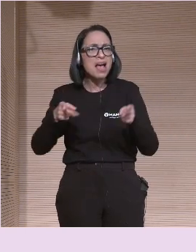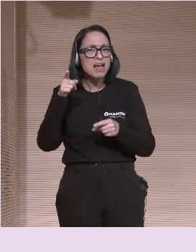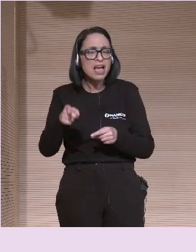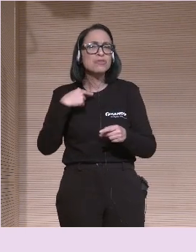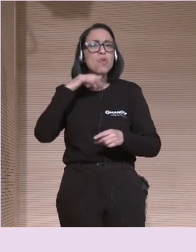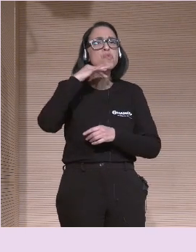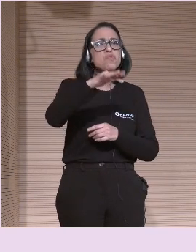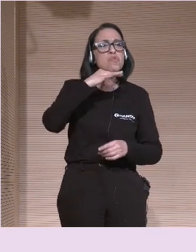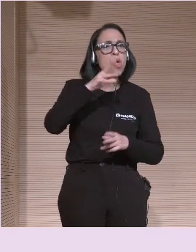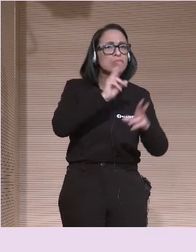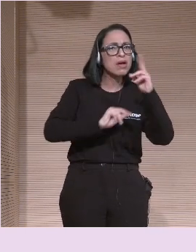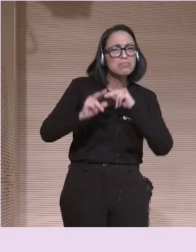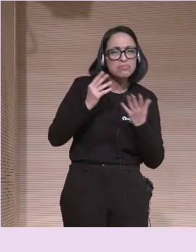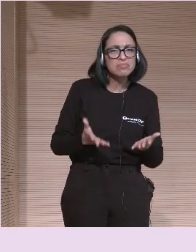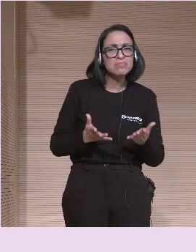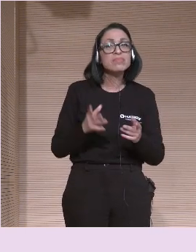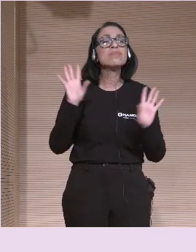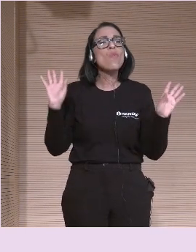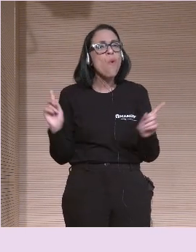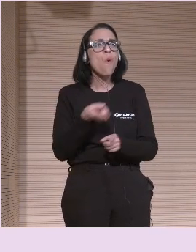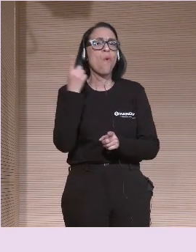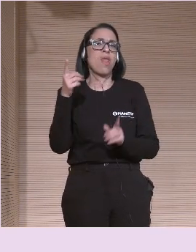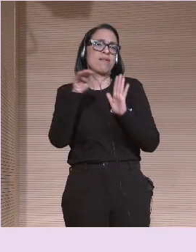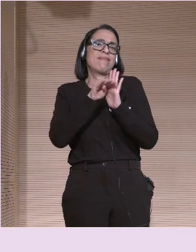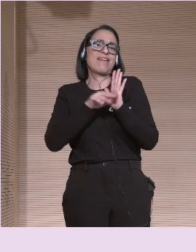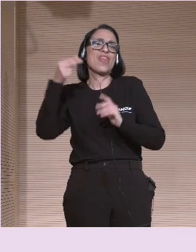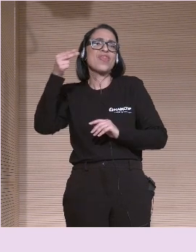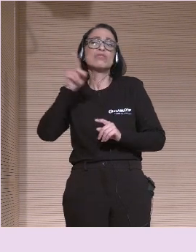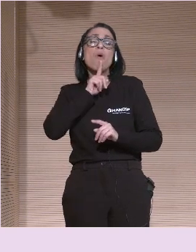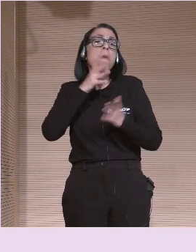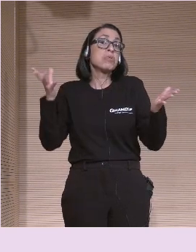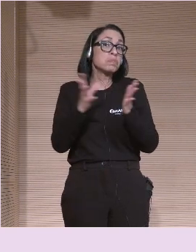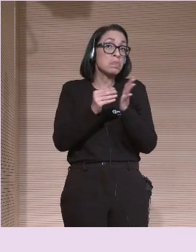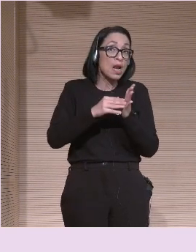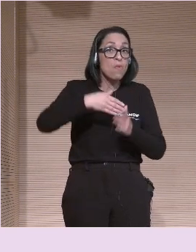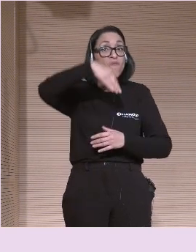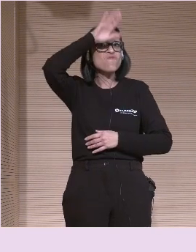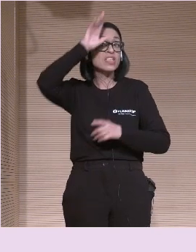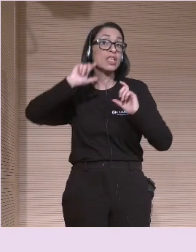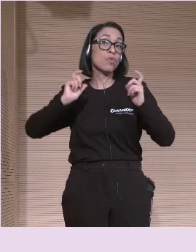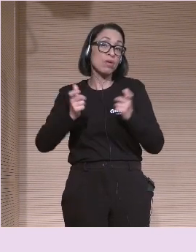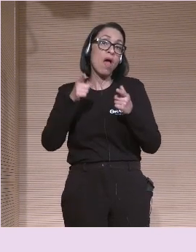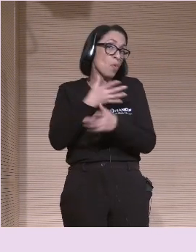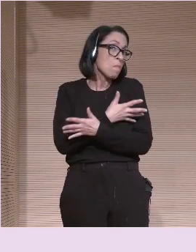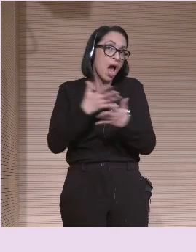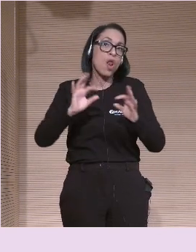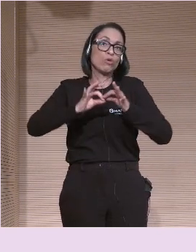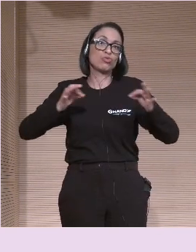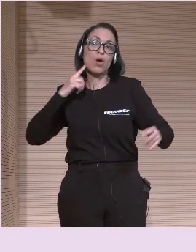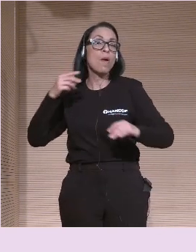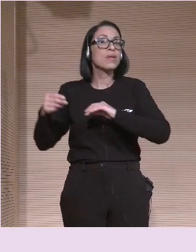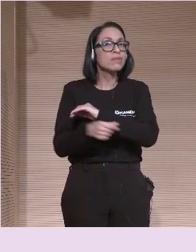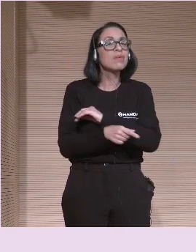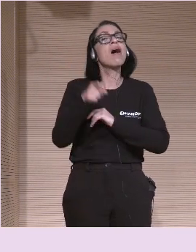speak, the institutions like the British royal family, you know, that's a great migration story. The institutions that are, you know, dearest